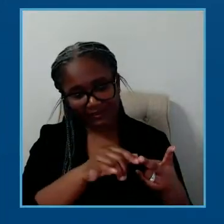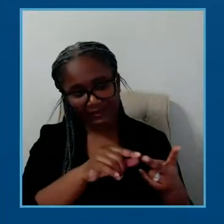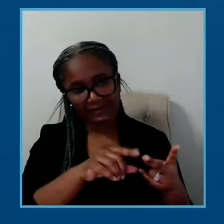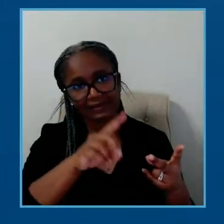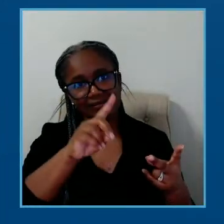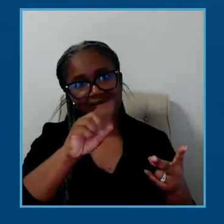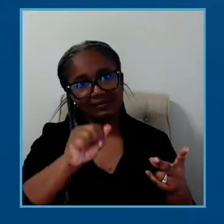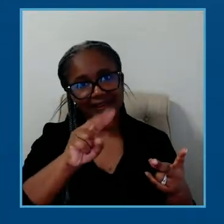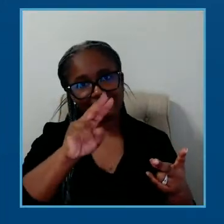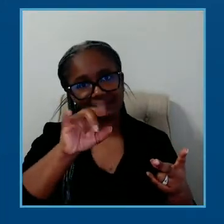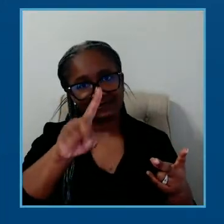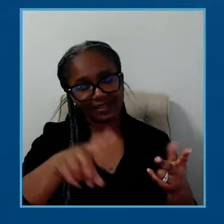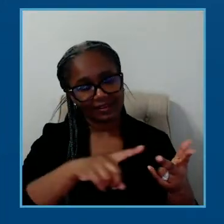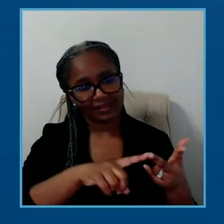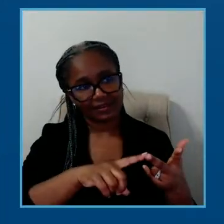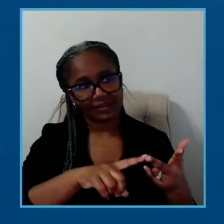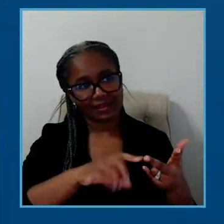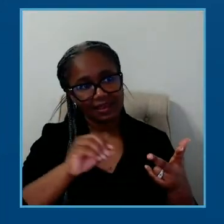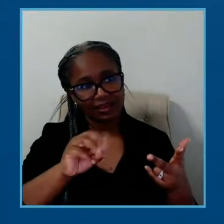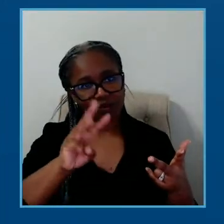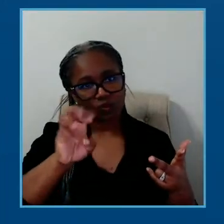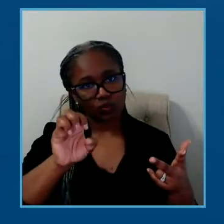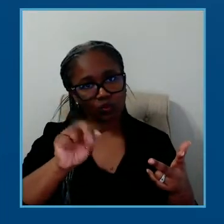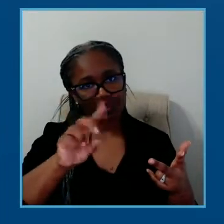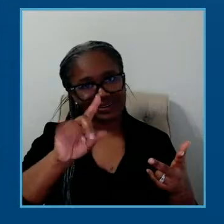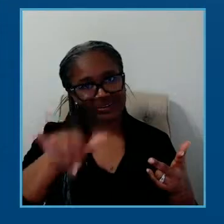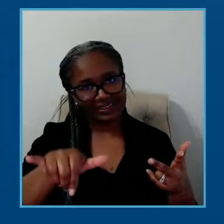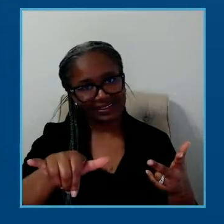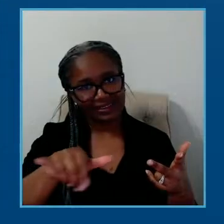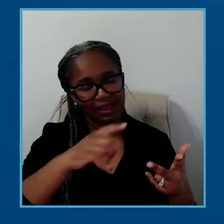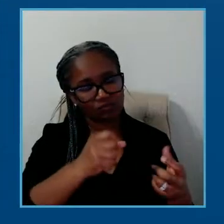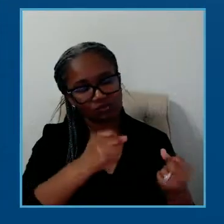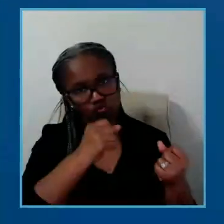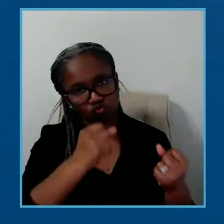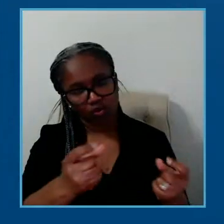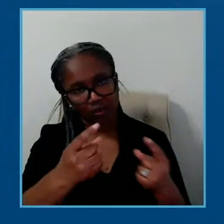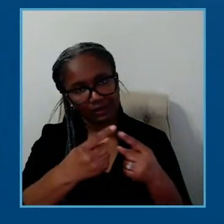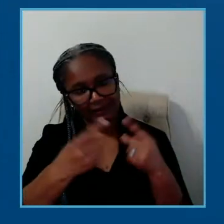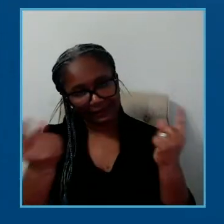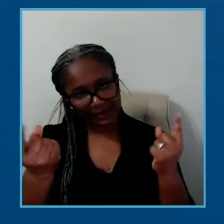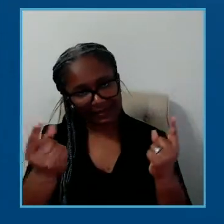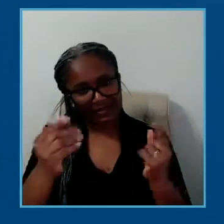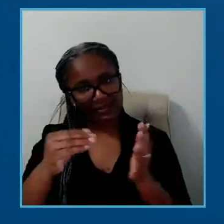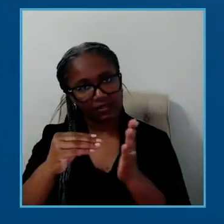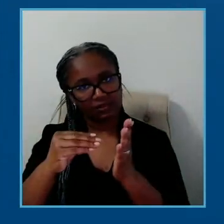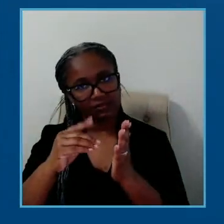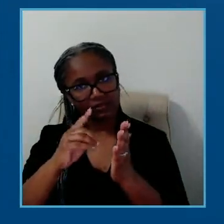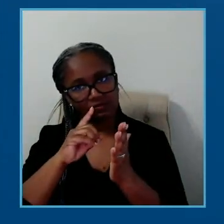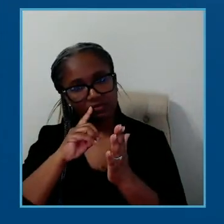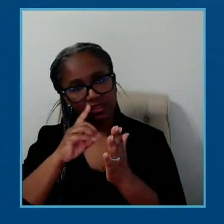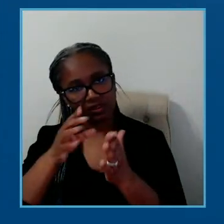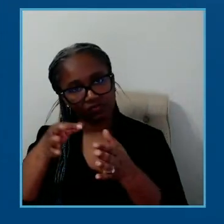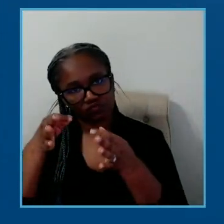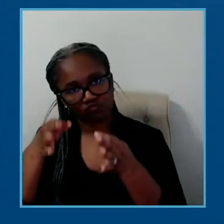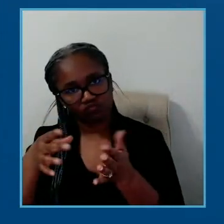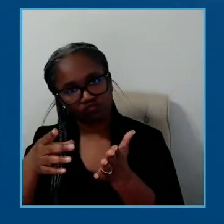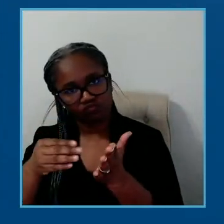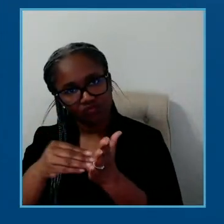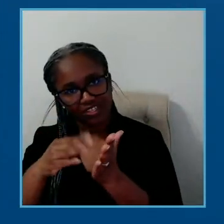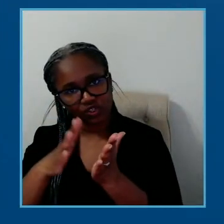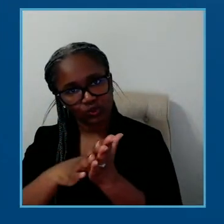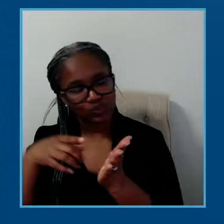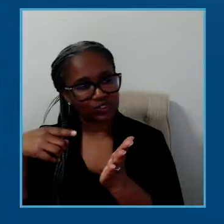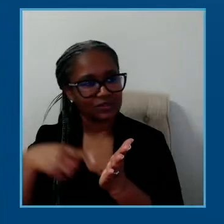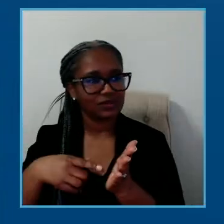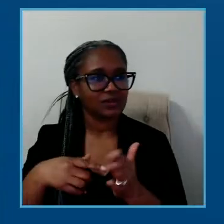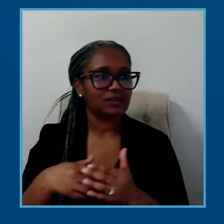this resolution. And I just want to add one bit of information. I would feel this way regardless of where we were in terms of counting